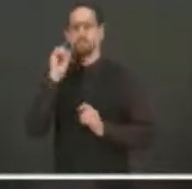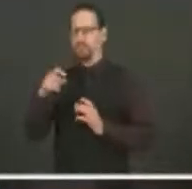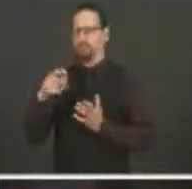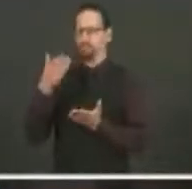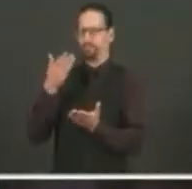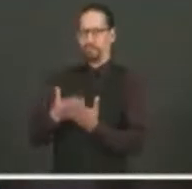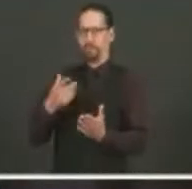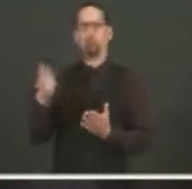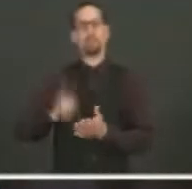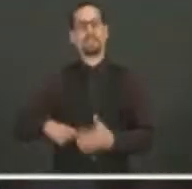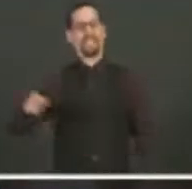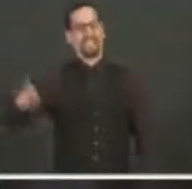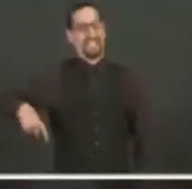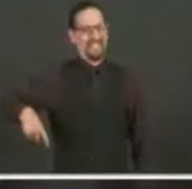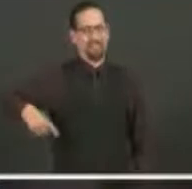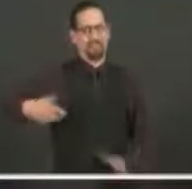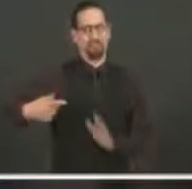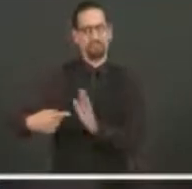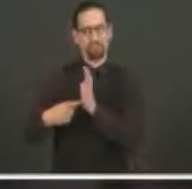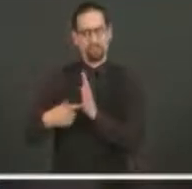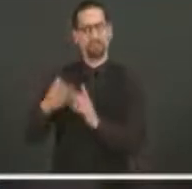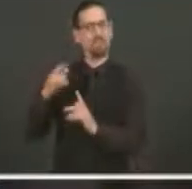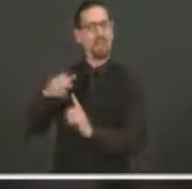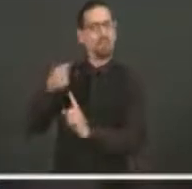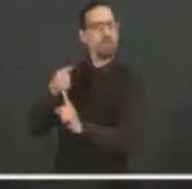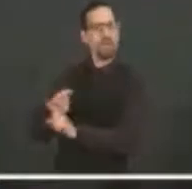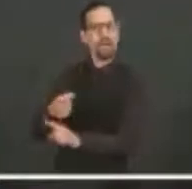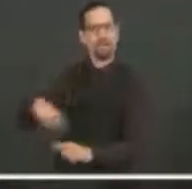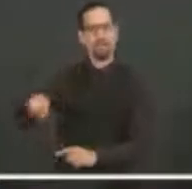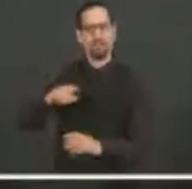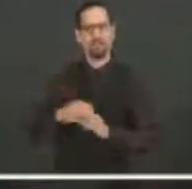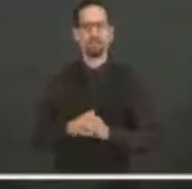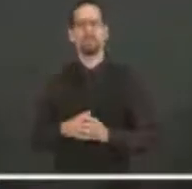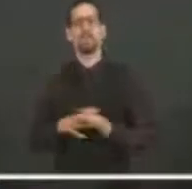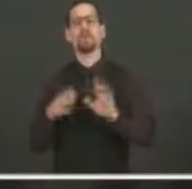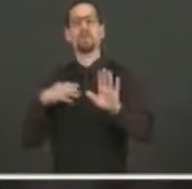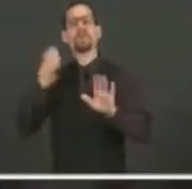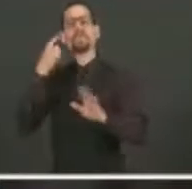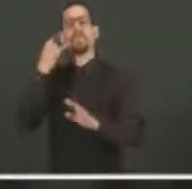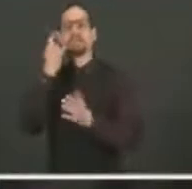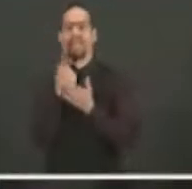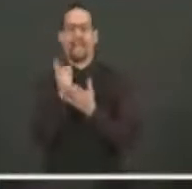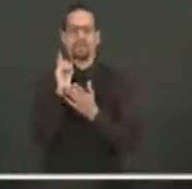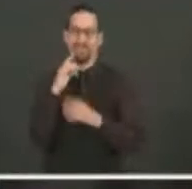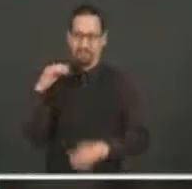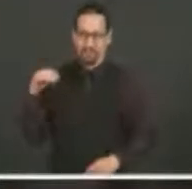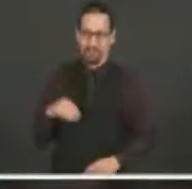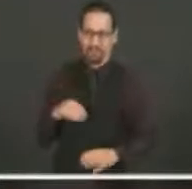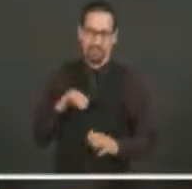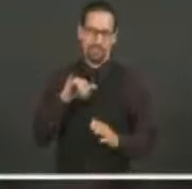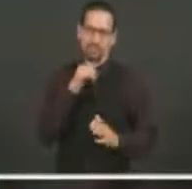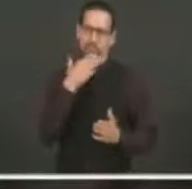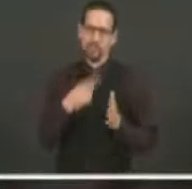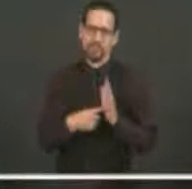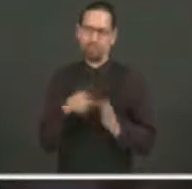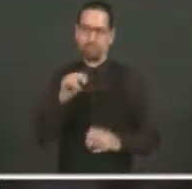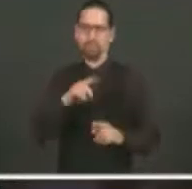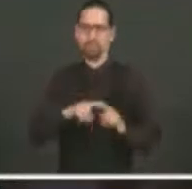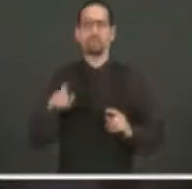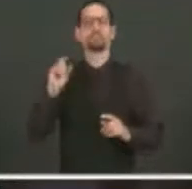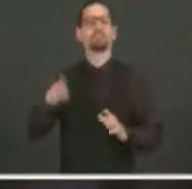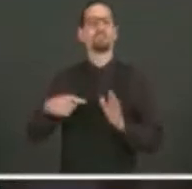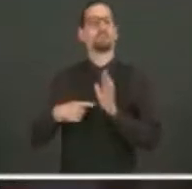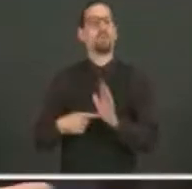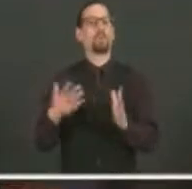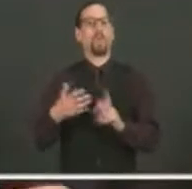here affected by COVID. So probably if you just arrived, no, that's probably not a good example. But these are people who've been